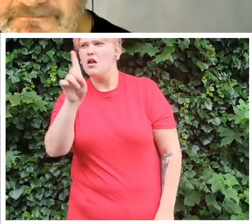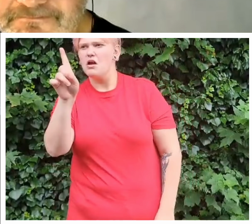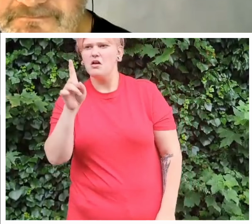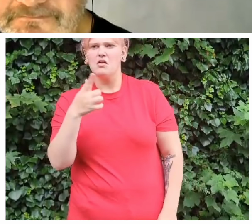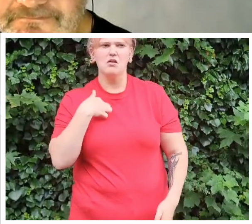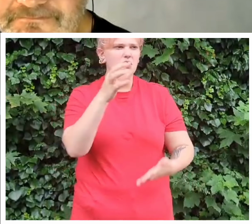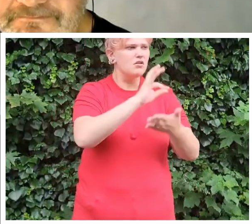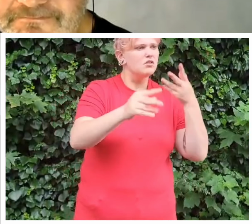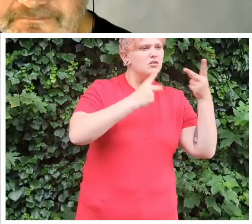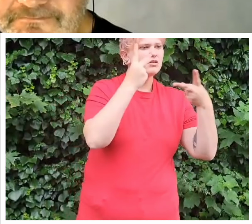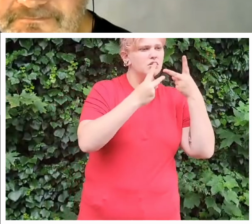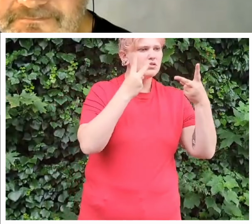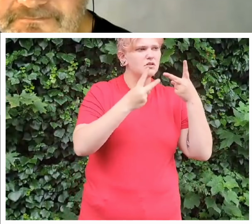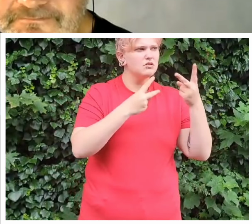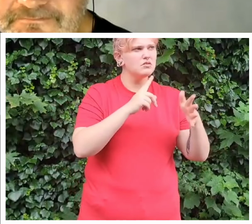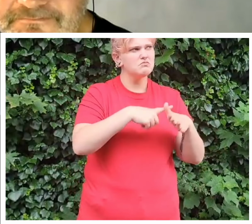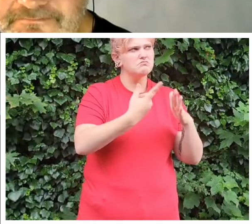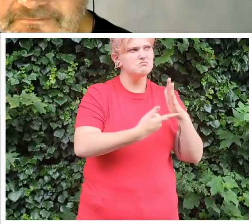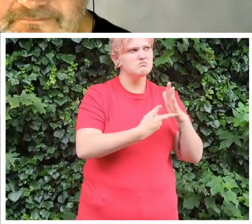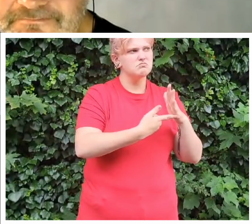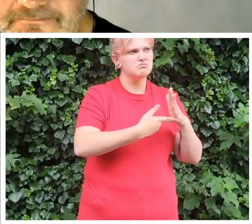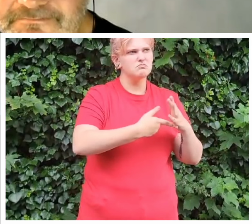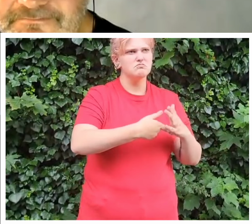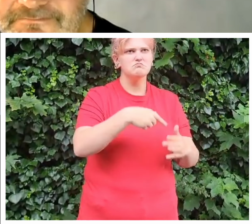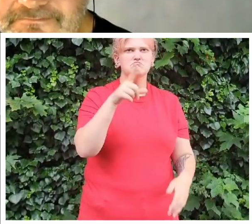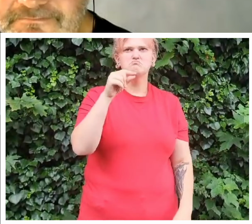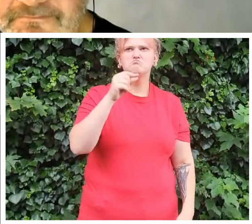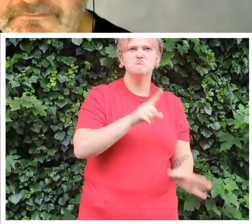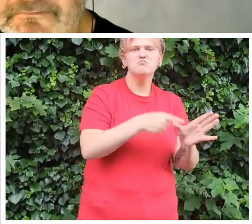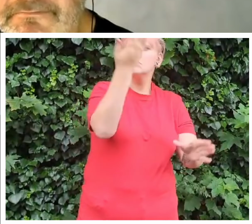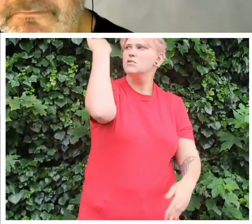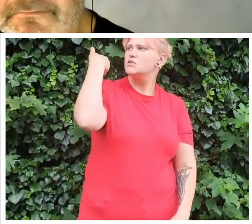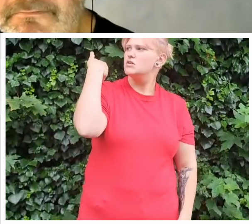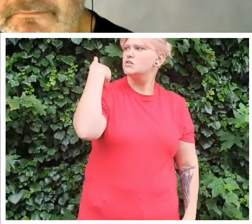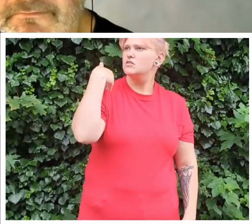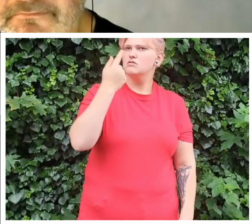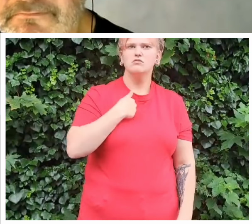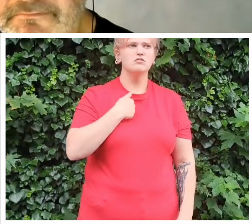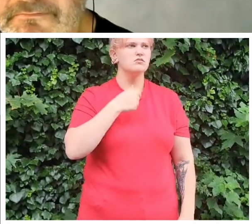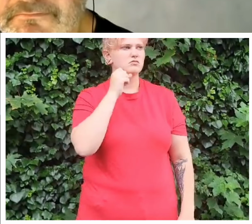I did write a song about 12 years ago.